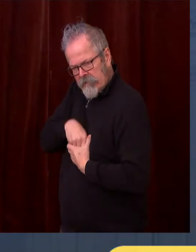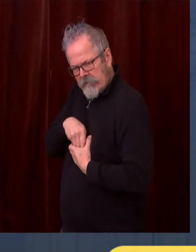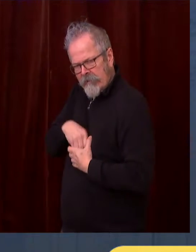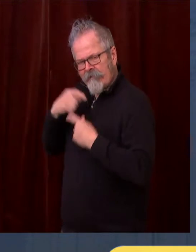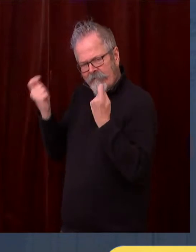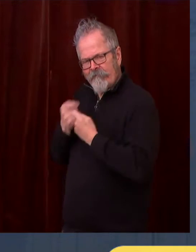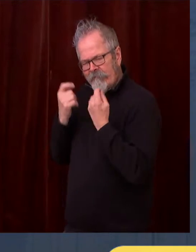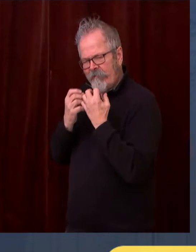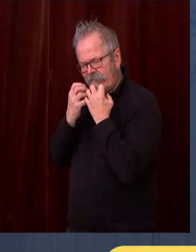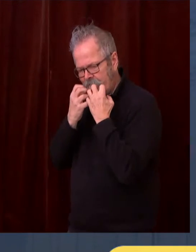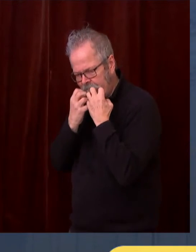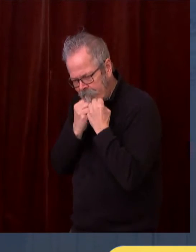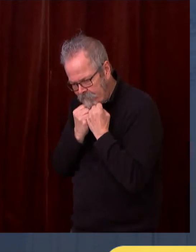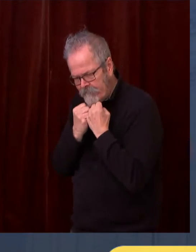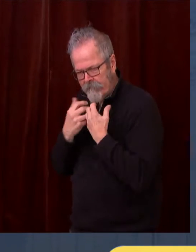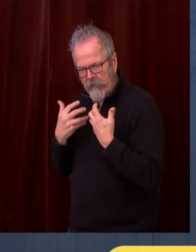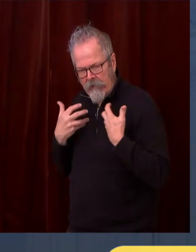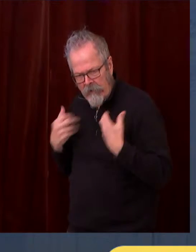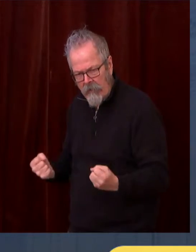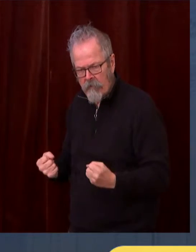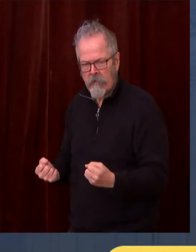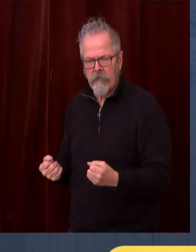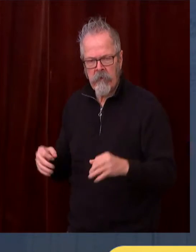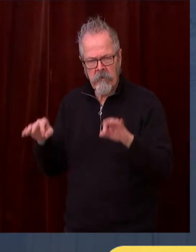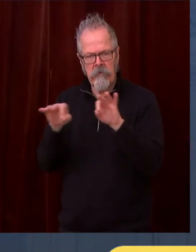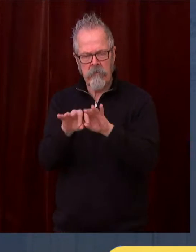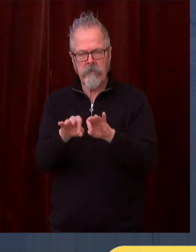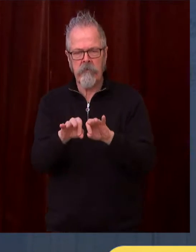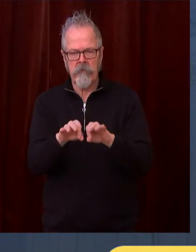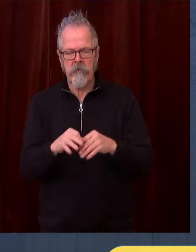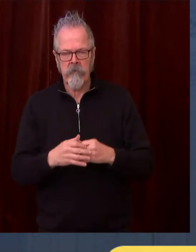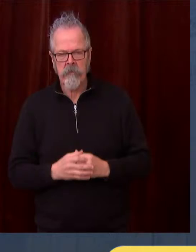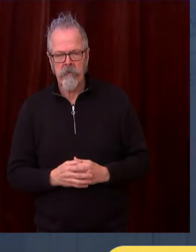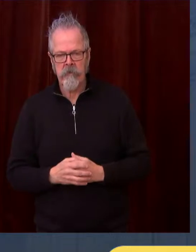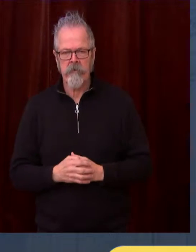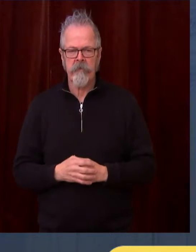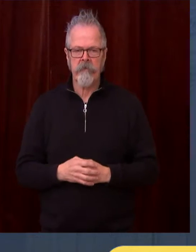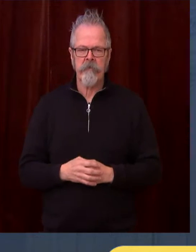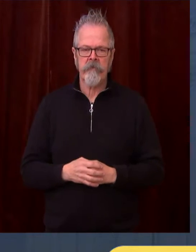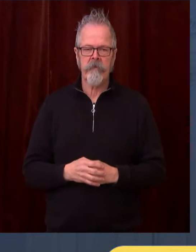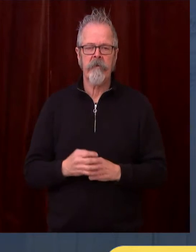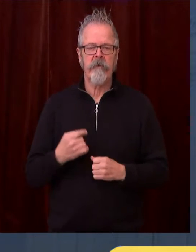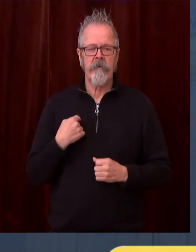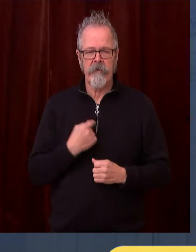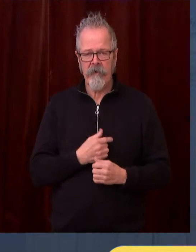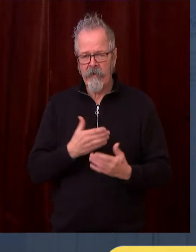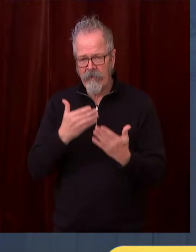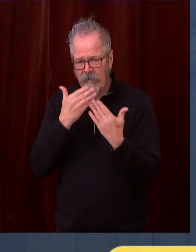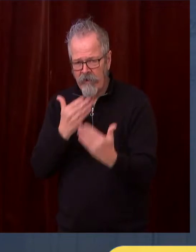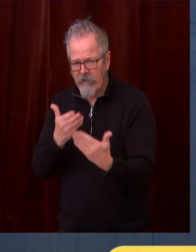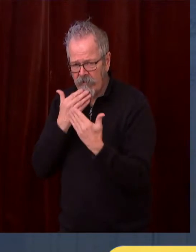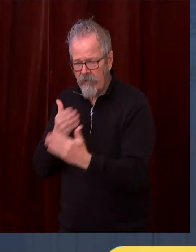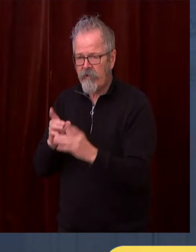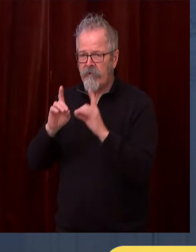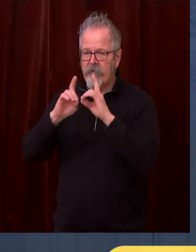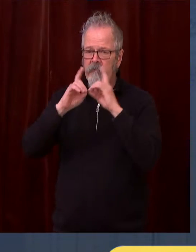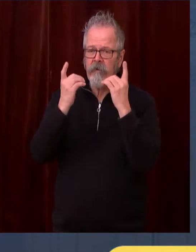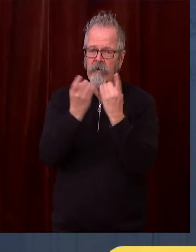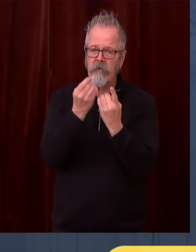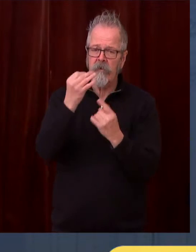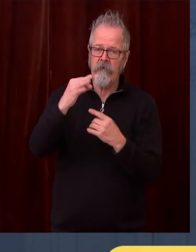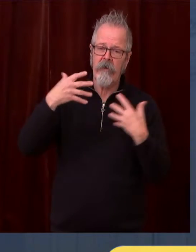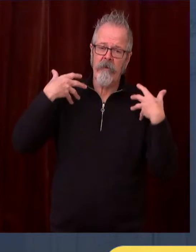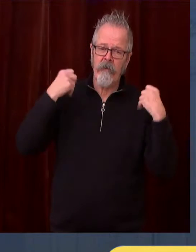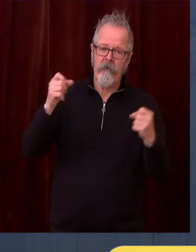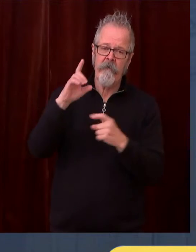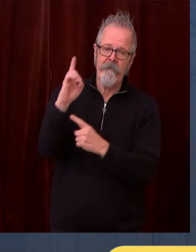tireless efforts for implementing this undertaking. I've been involved in regular briefings, and I can tell you they've been working day and night to get this job